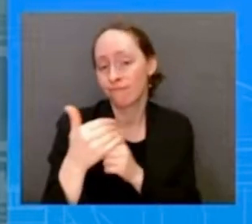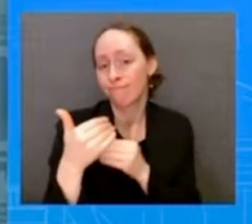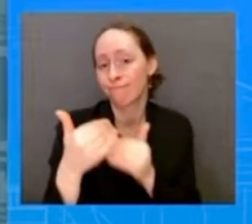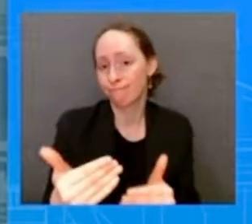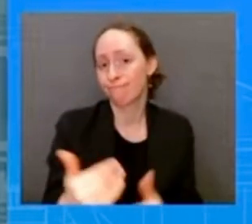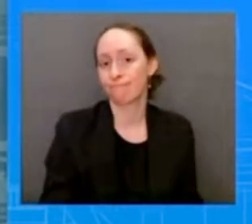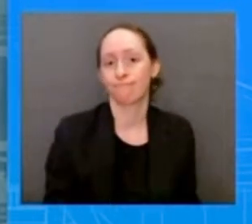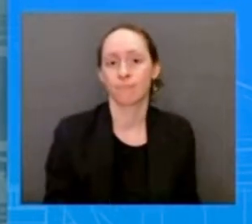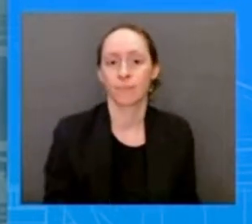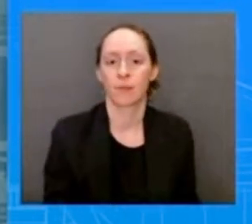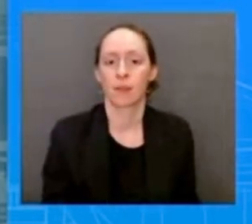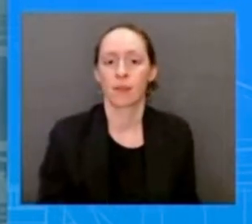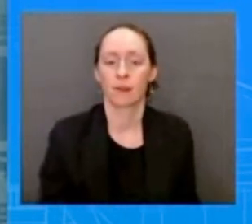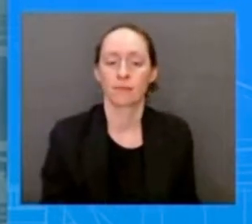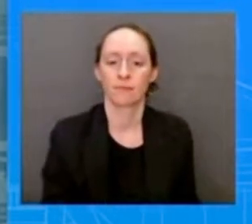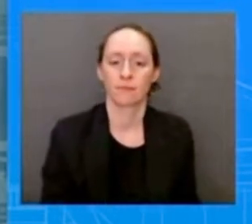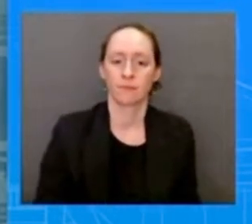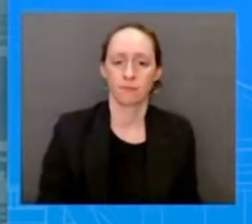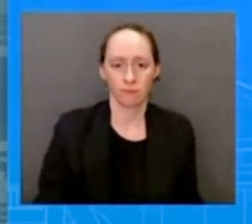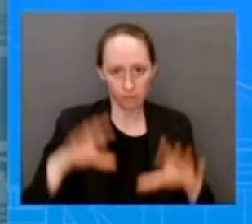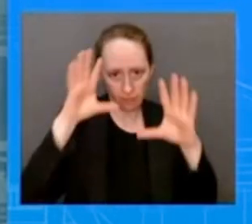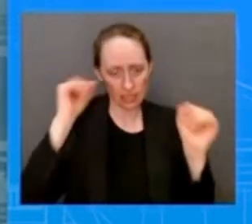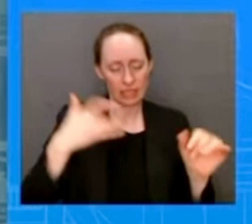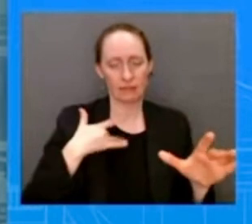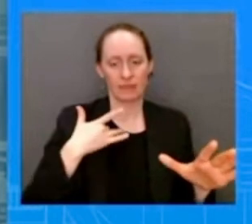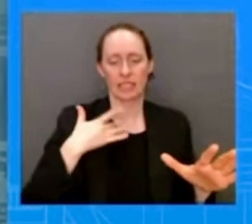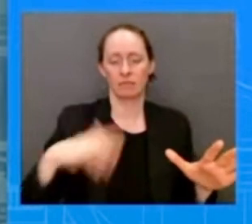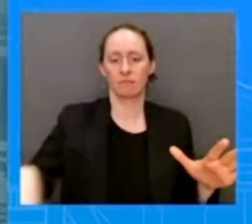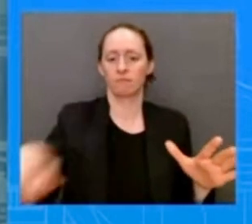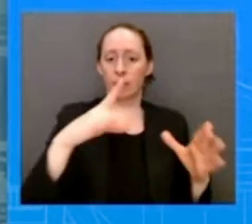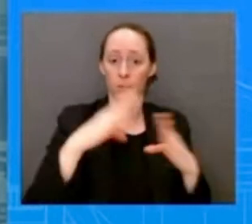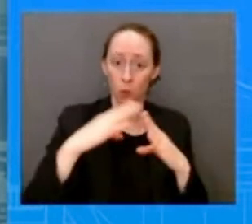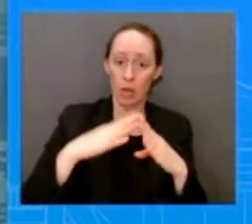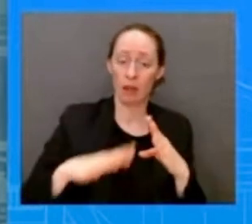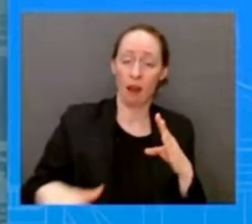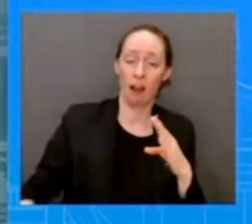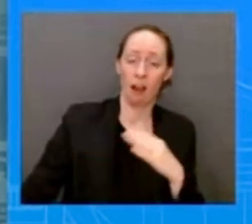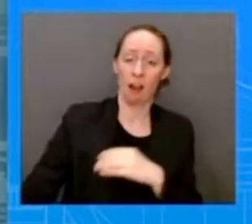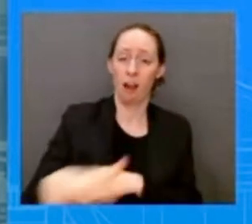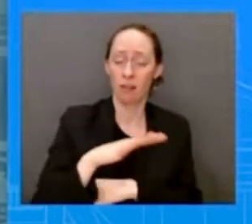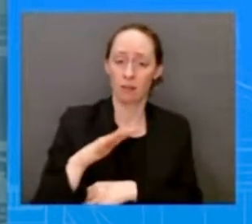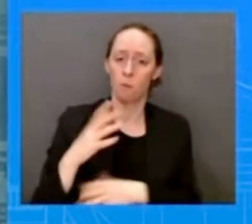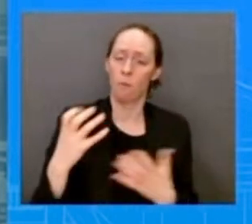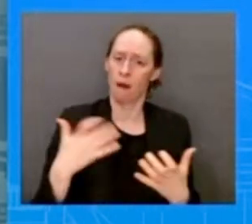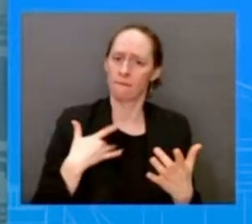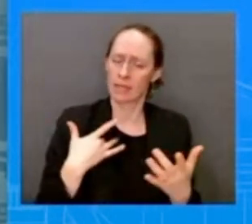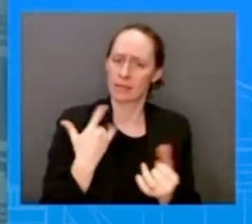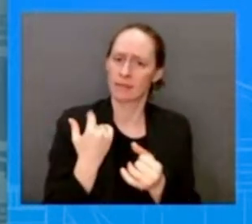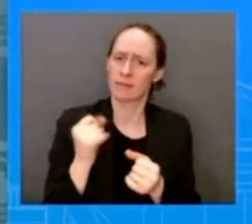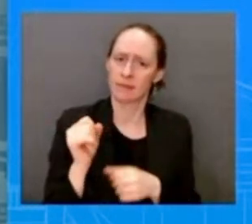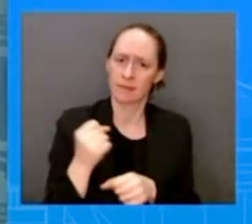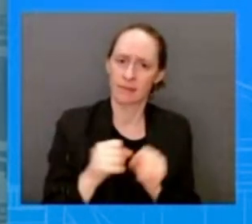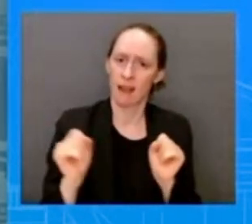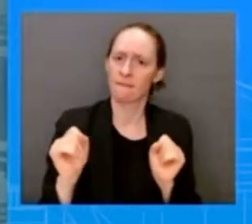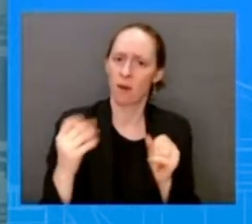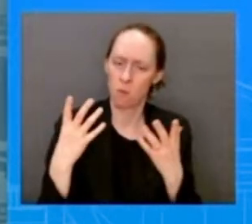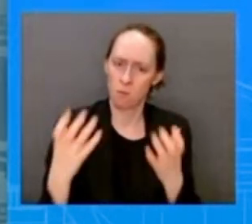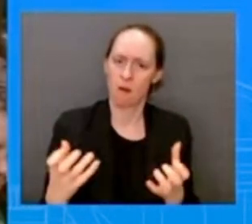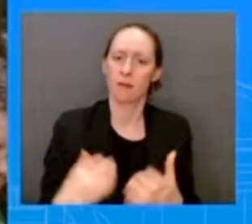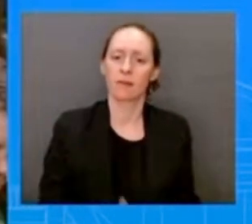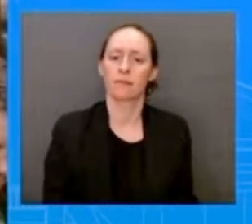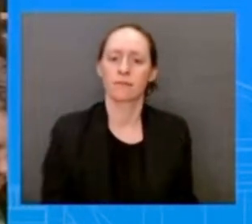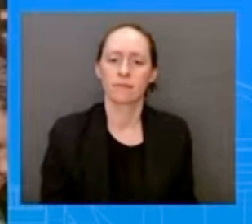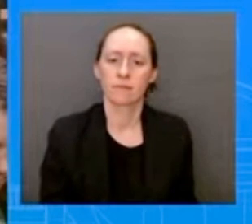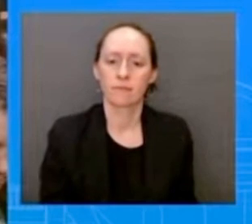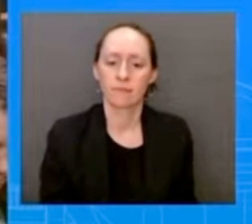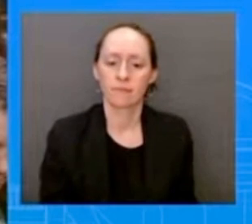D.C., the folks who live in D.C., feel safe, and he feels that this taking this action does exactly that. So the other thing